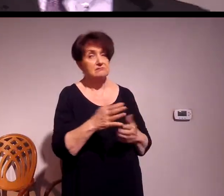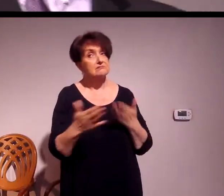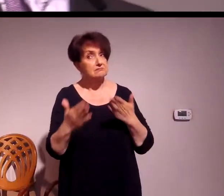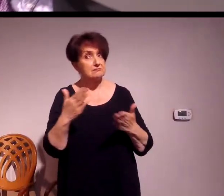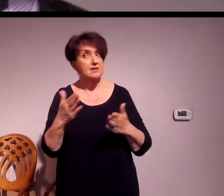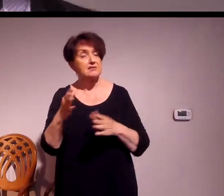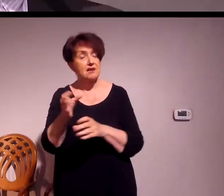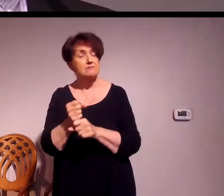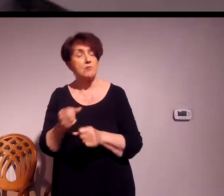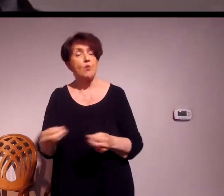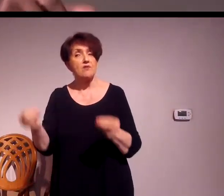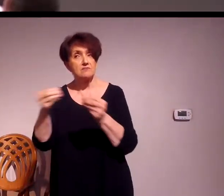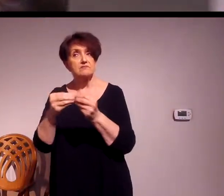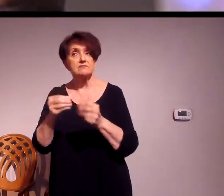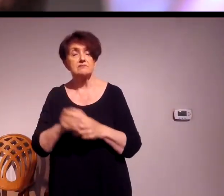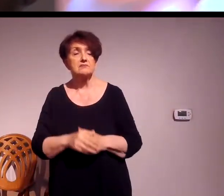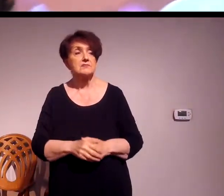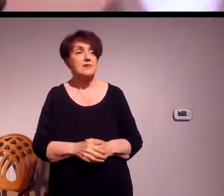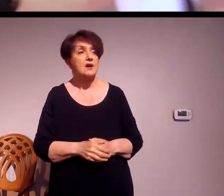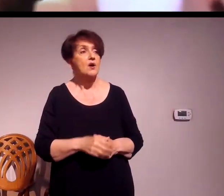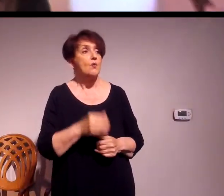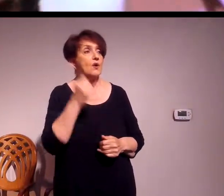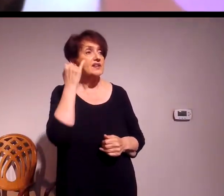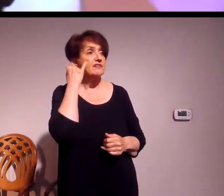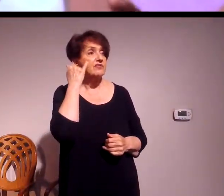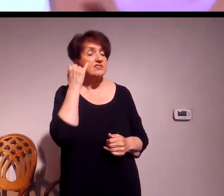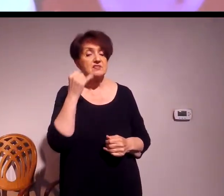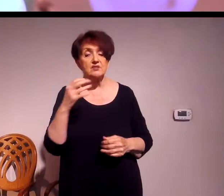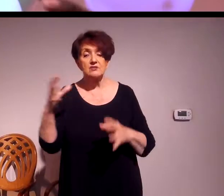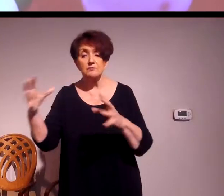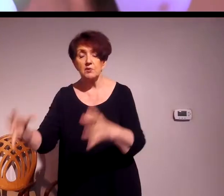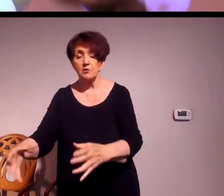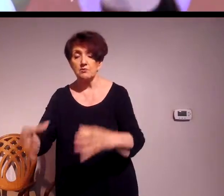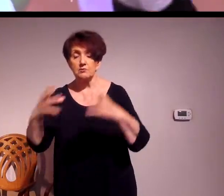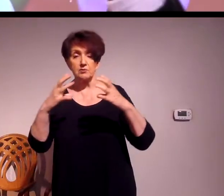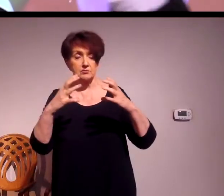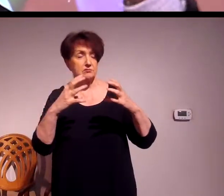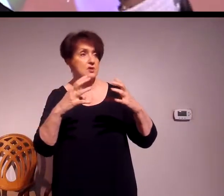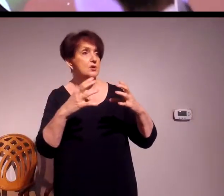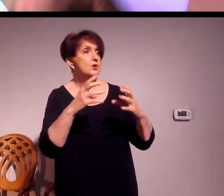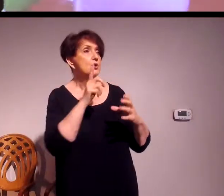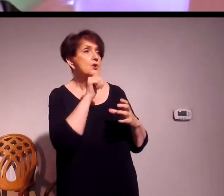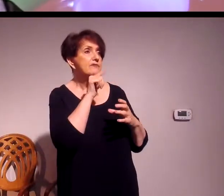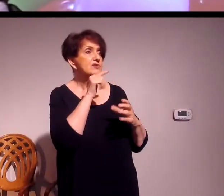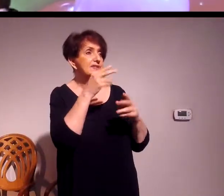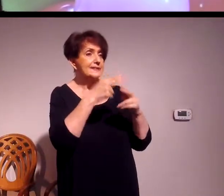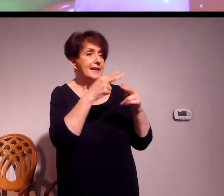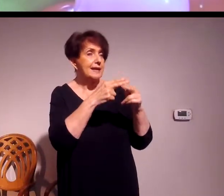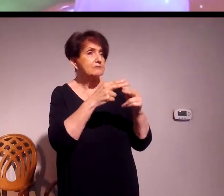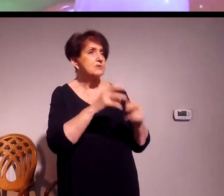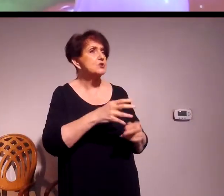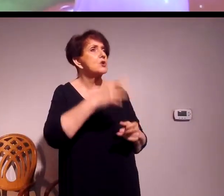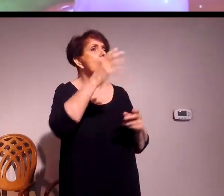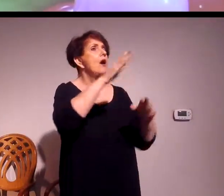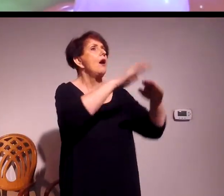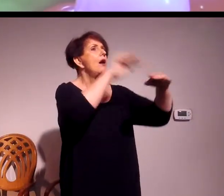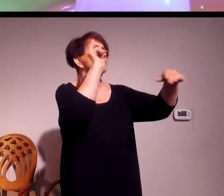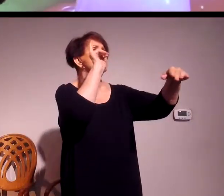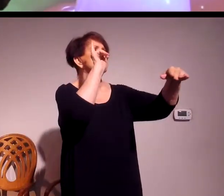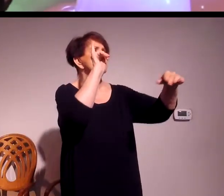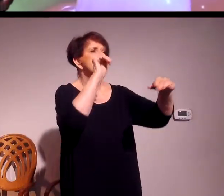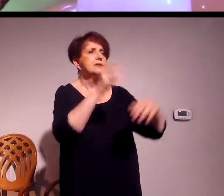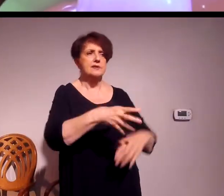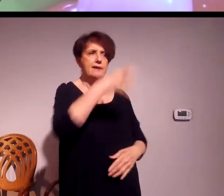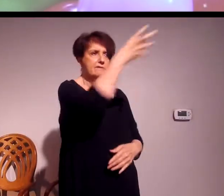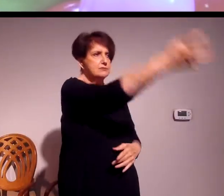if we try another way? What if I had you go in that room and pick up a balloon and look at the name on it, and whoever's name was on it, you hollered out and you found that person and gave